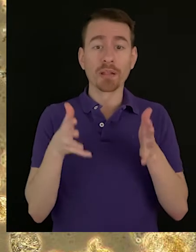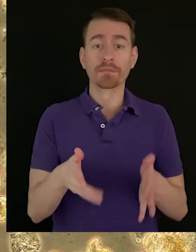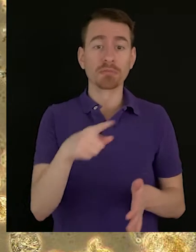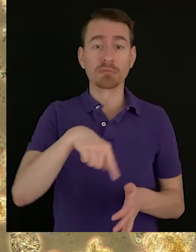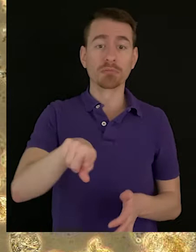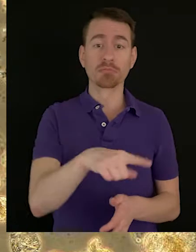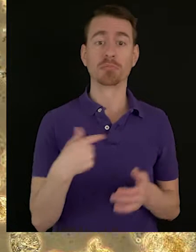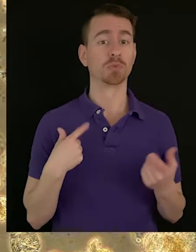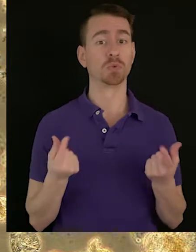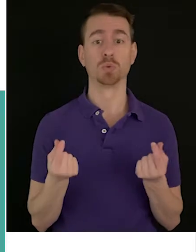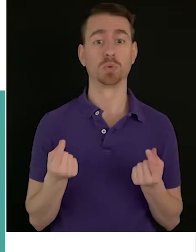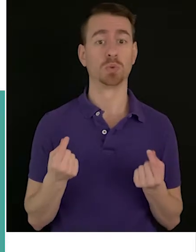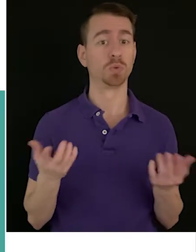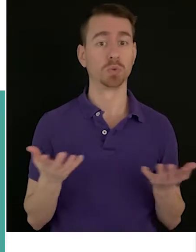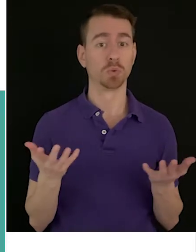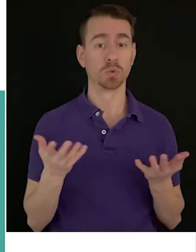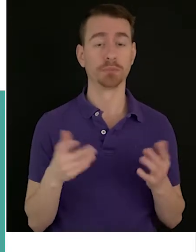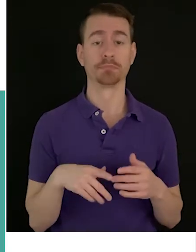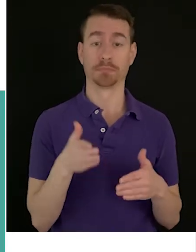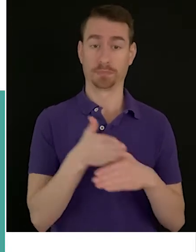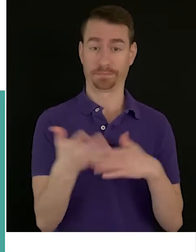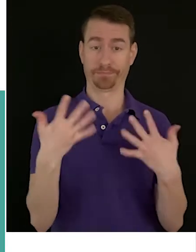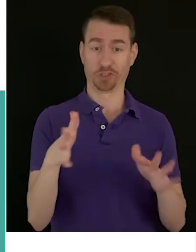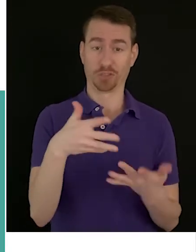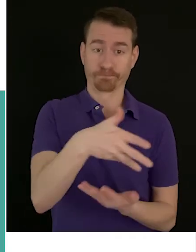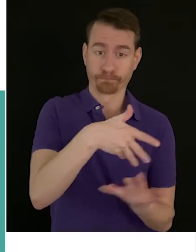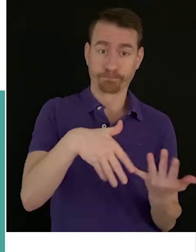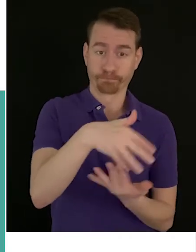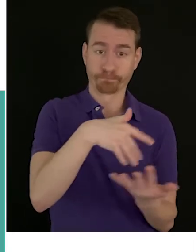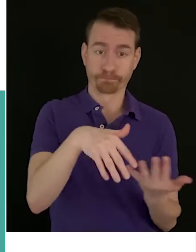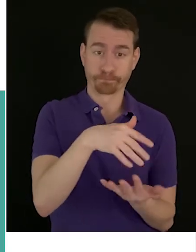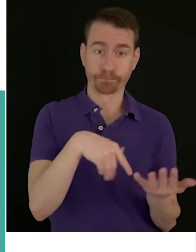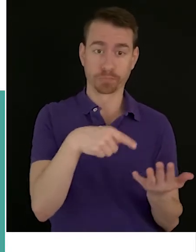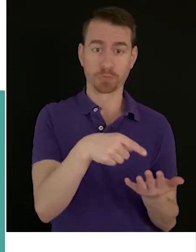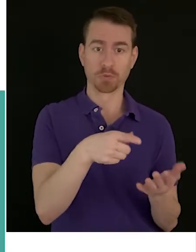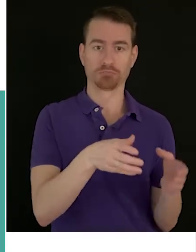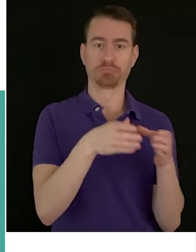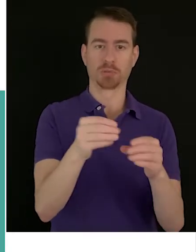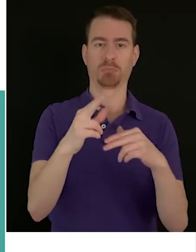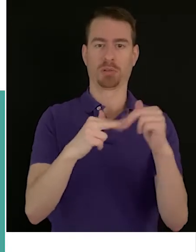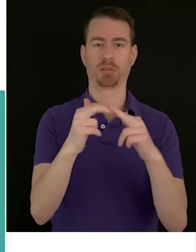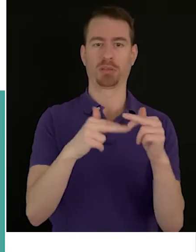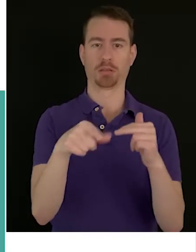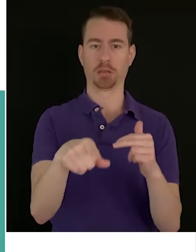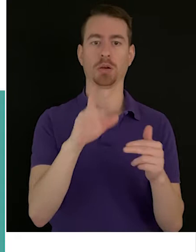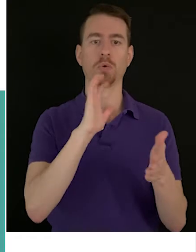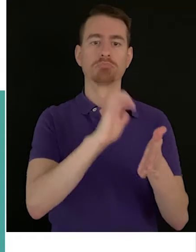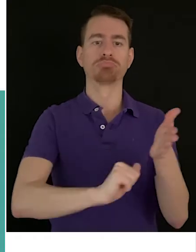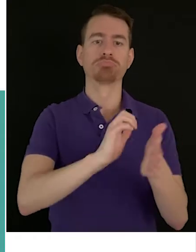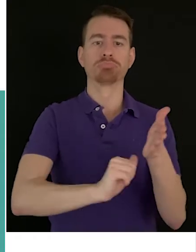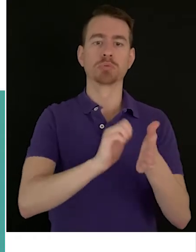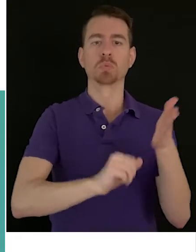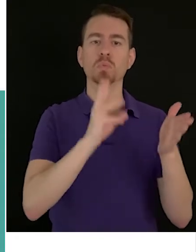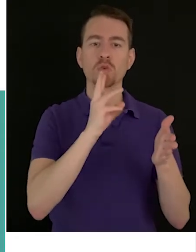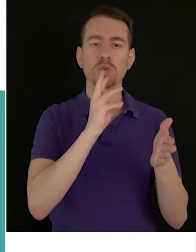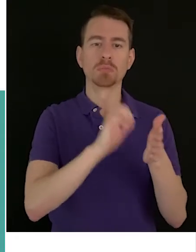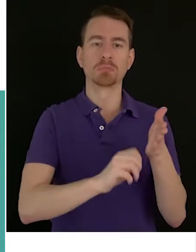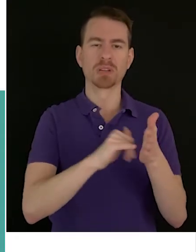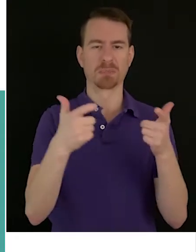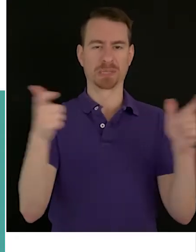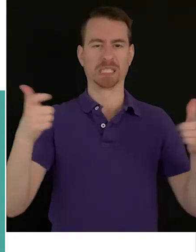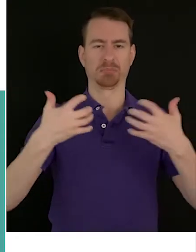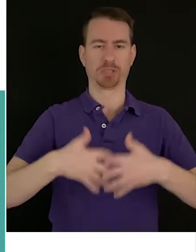they produce methane gas. Methane gas is a greenhouse gas that contributes to climate change, so we definitely don't want to release it into the